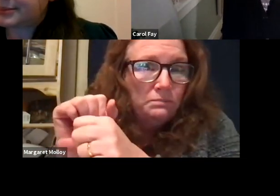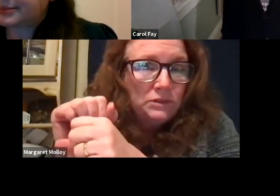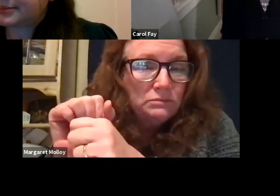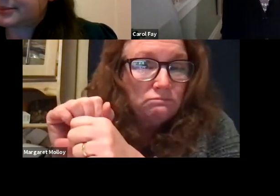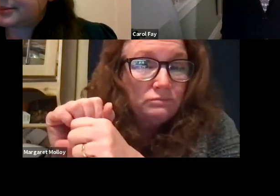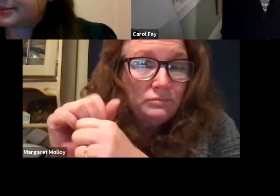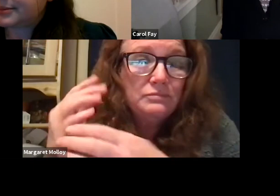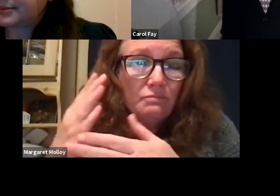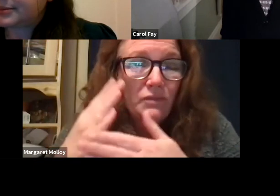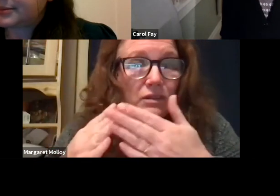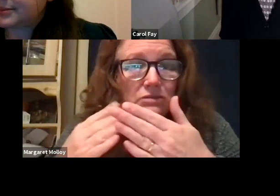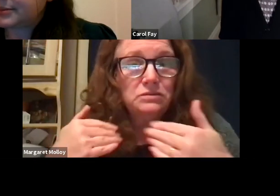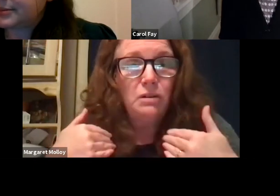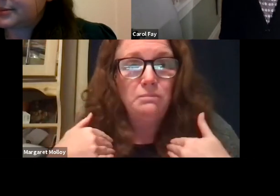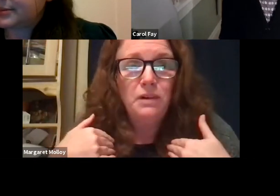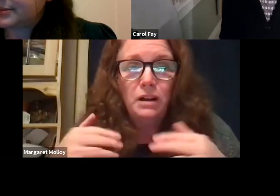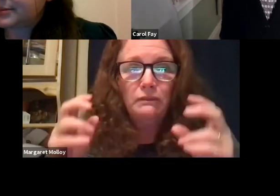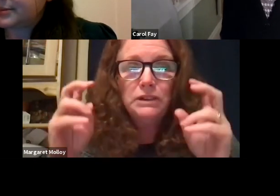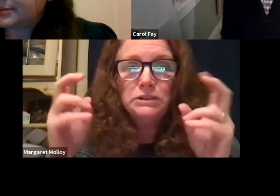and some have jobs,